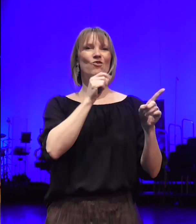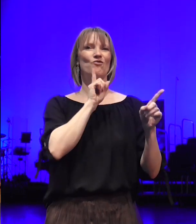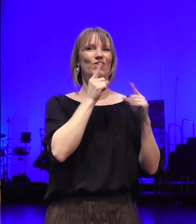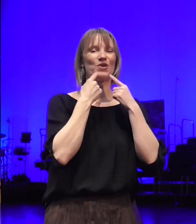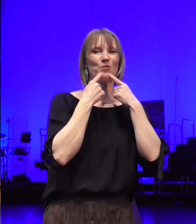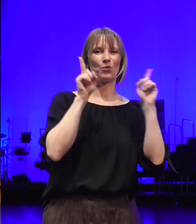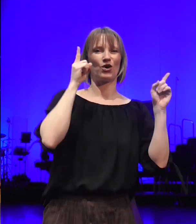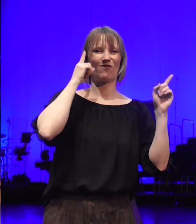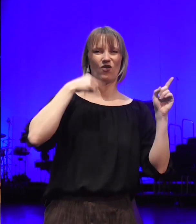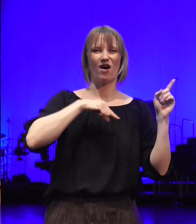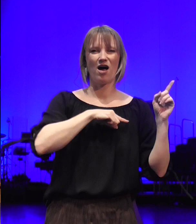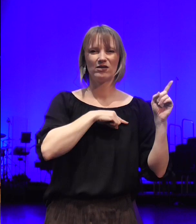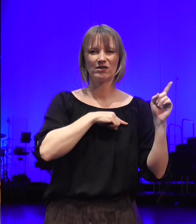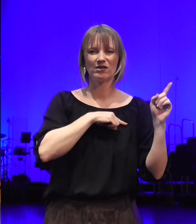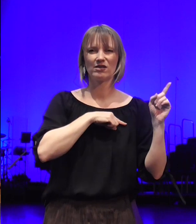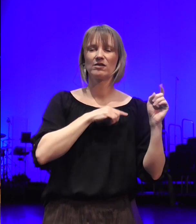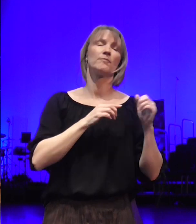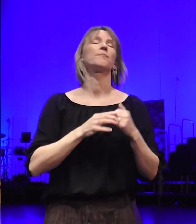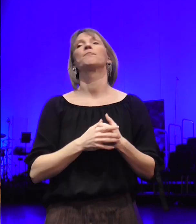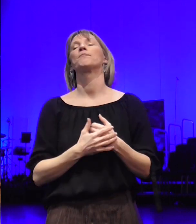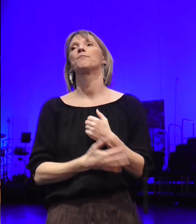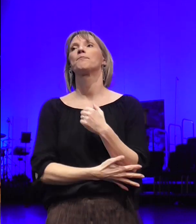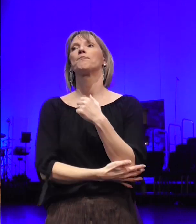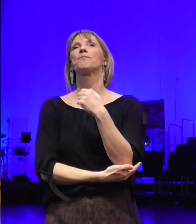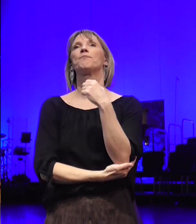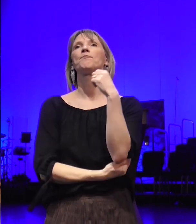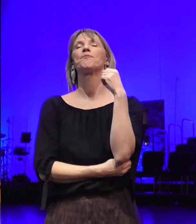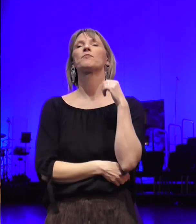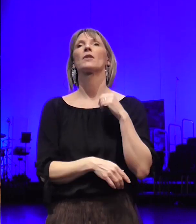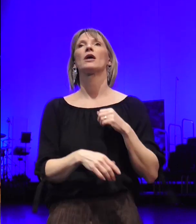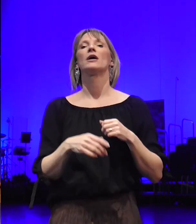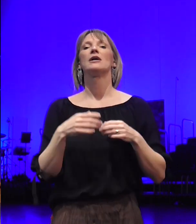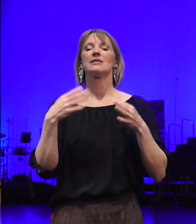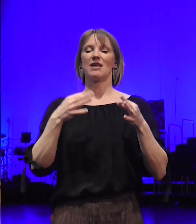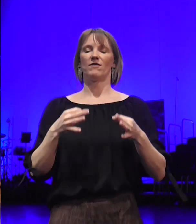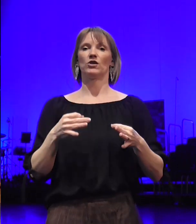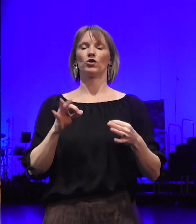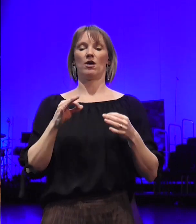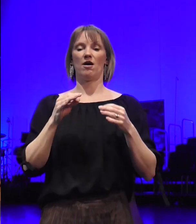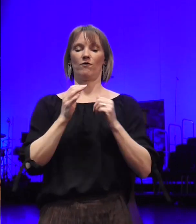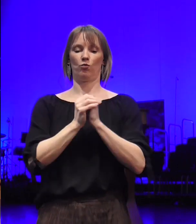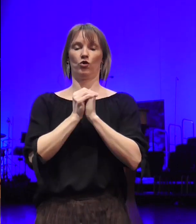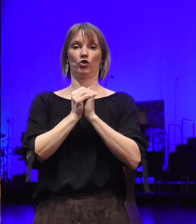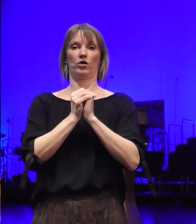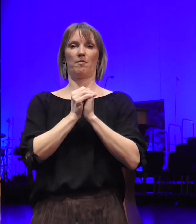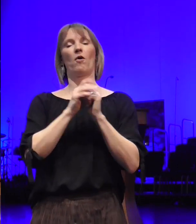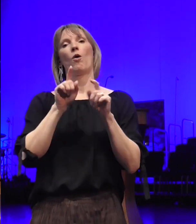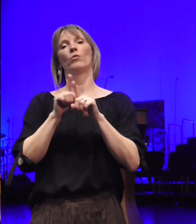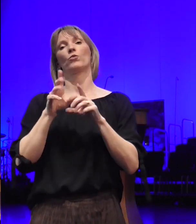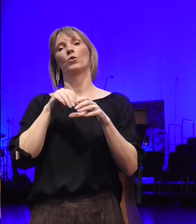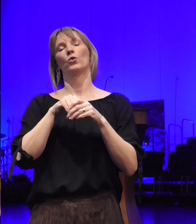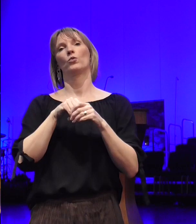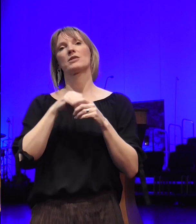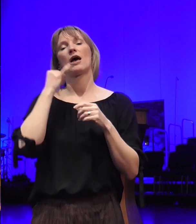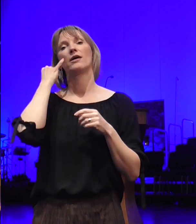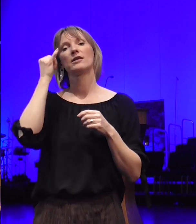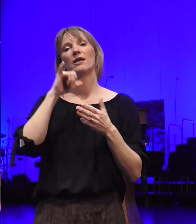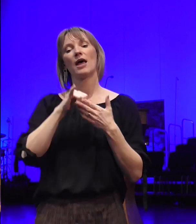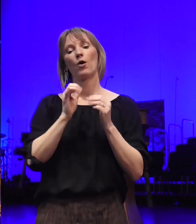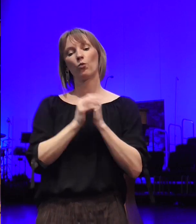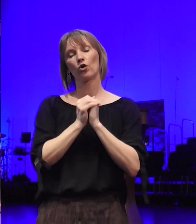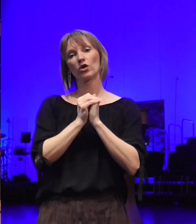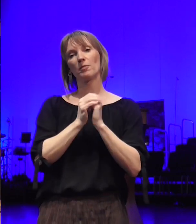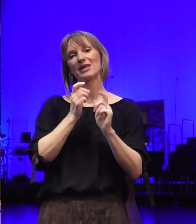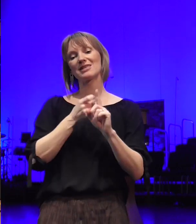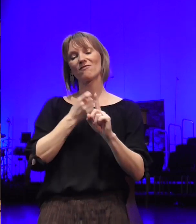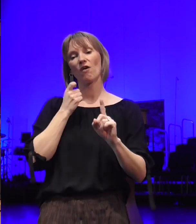work. In the definition of worship is also included the notion that worship